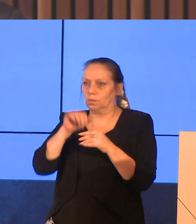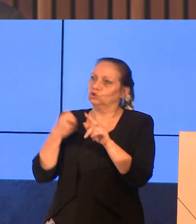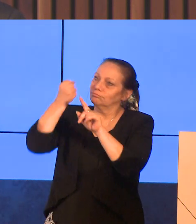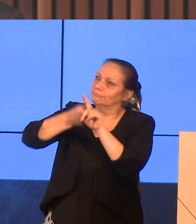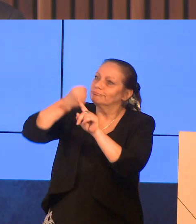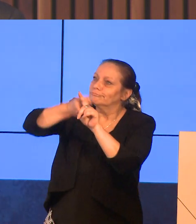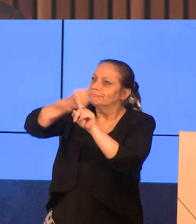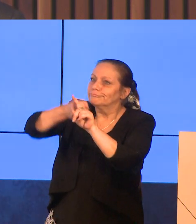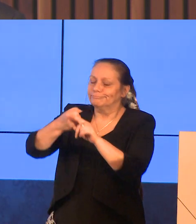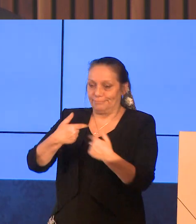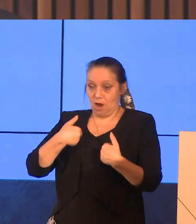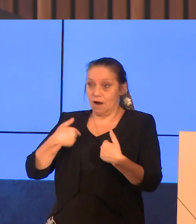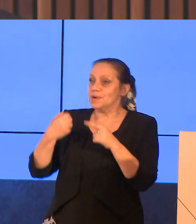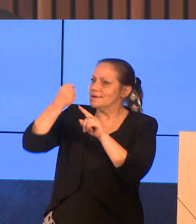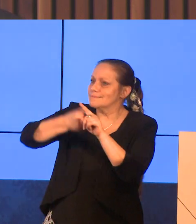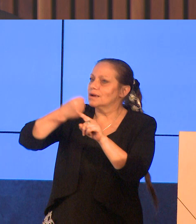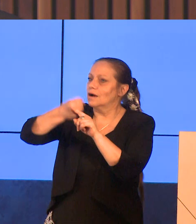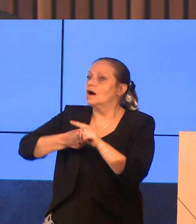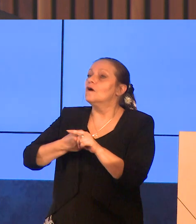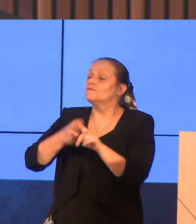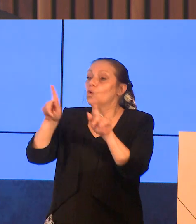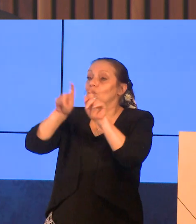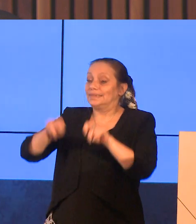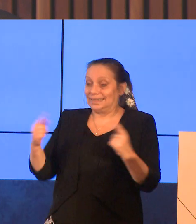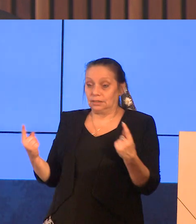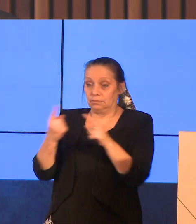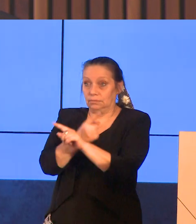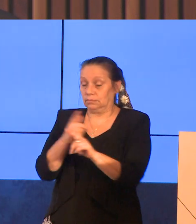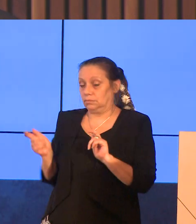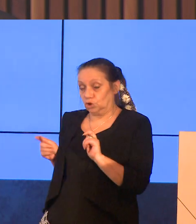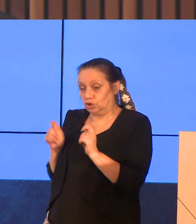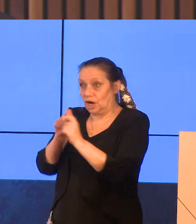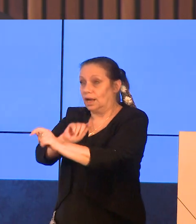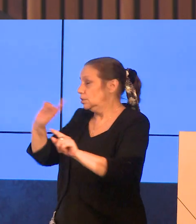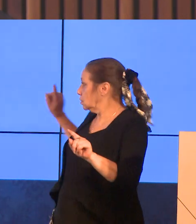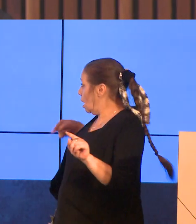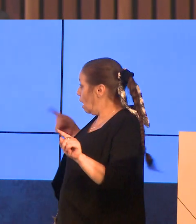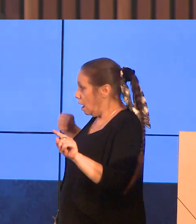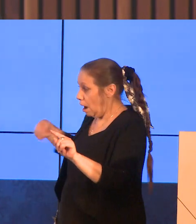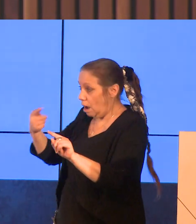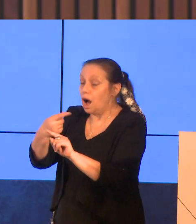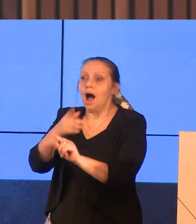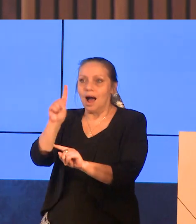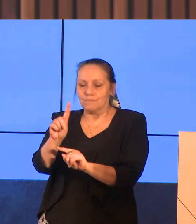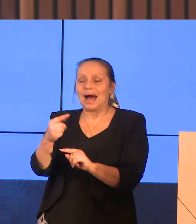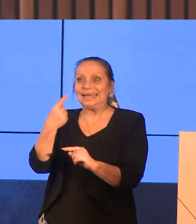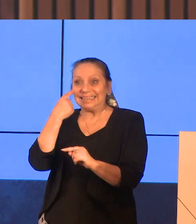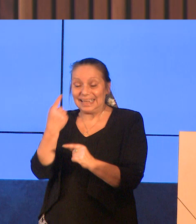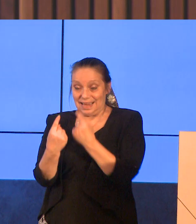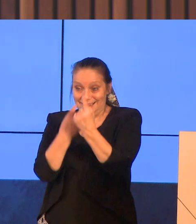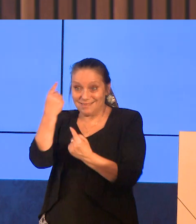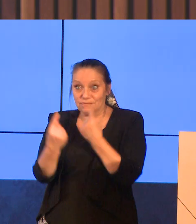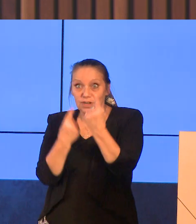advocates. I've been an advocate for systemic reform for a long time, but coming face to face with those